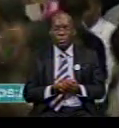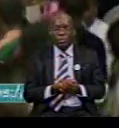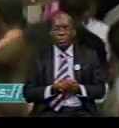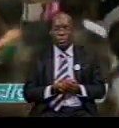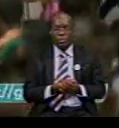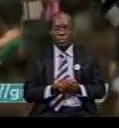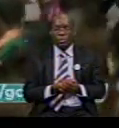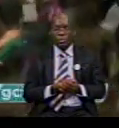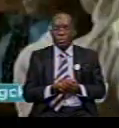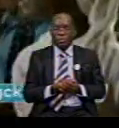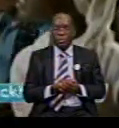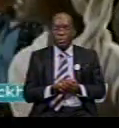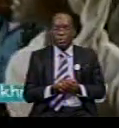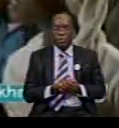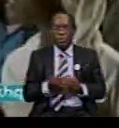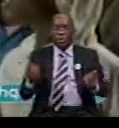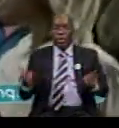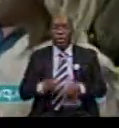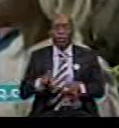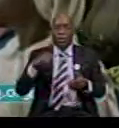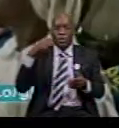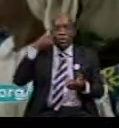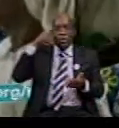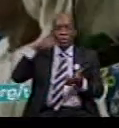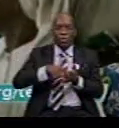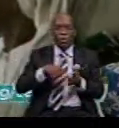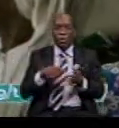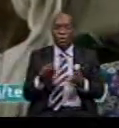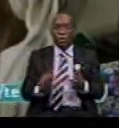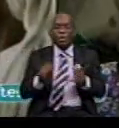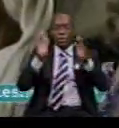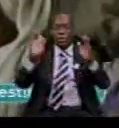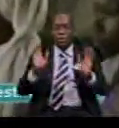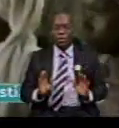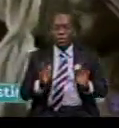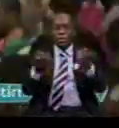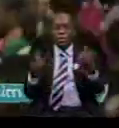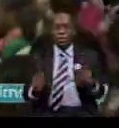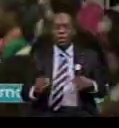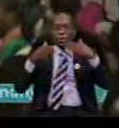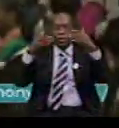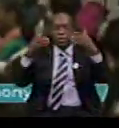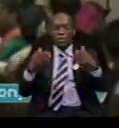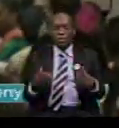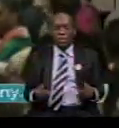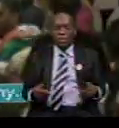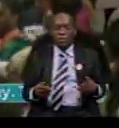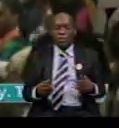The miracle be coming forward. Tonight is your night.